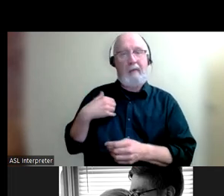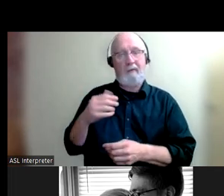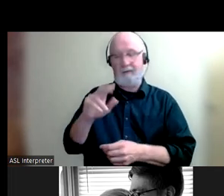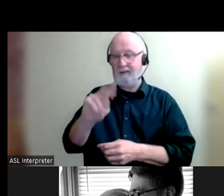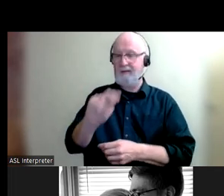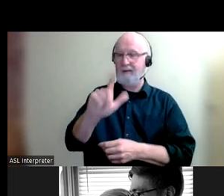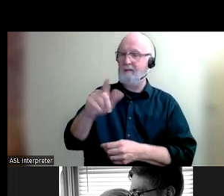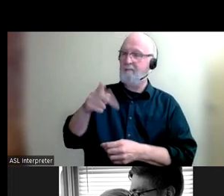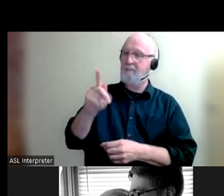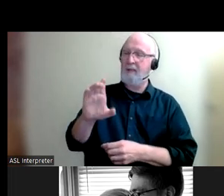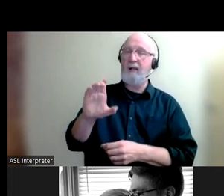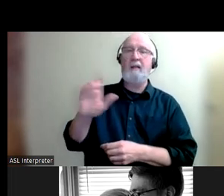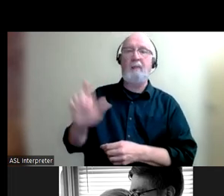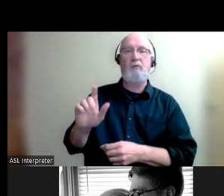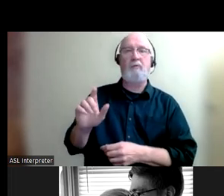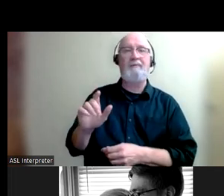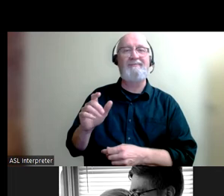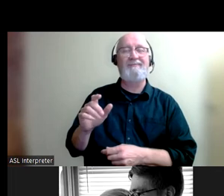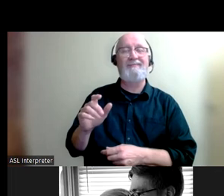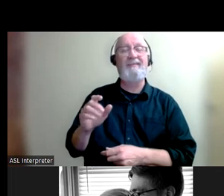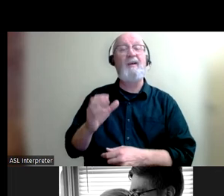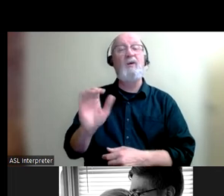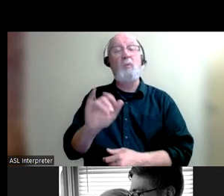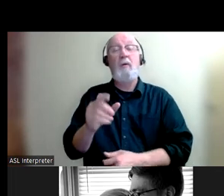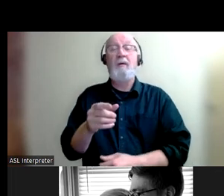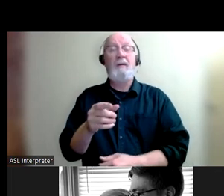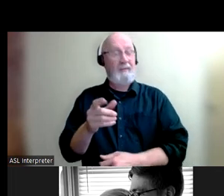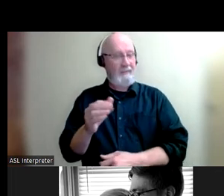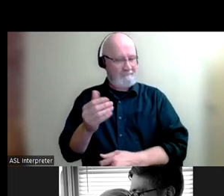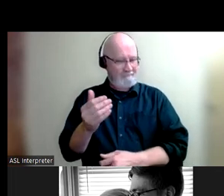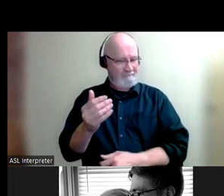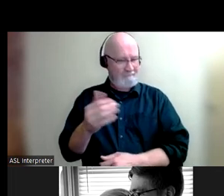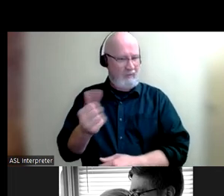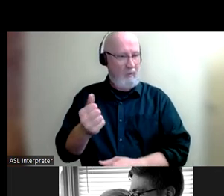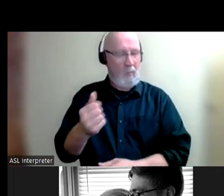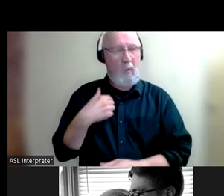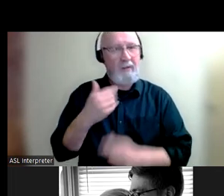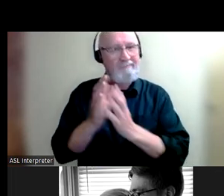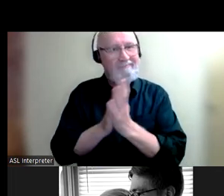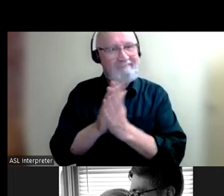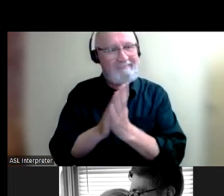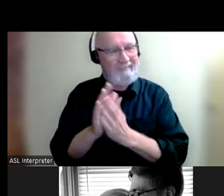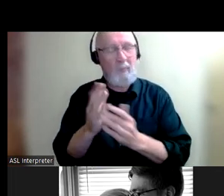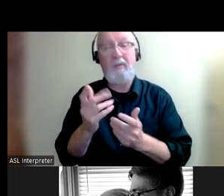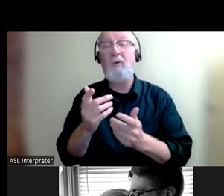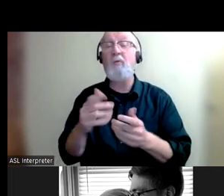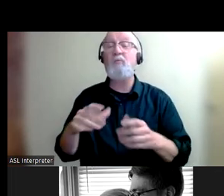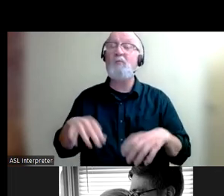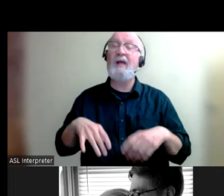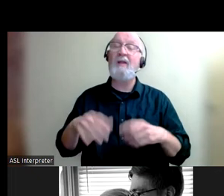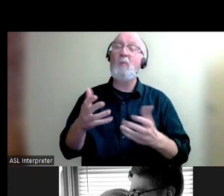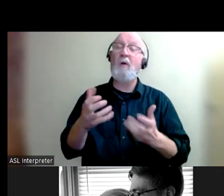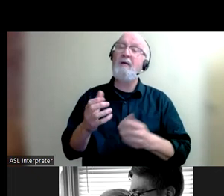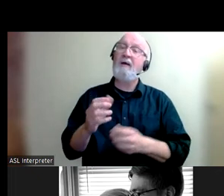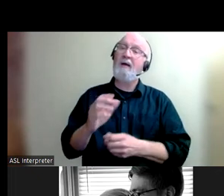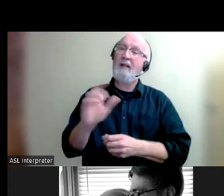Libraries. And also to one of my dreams for Newfoundland is that I see they have the library